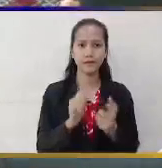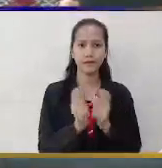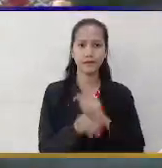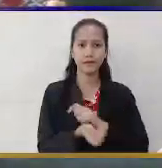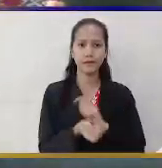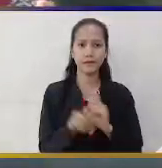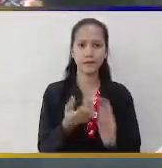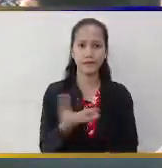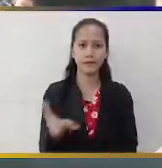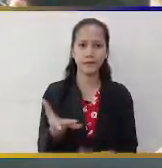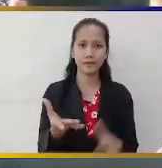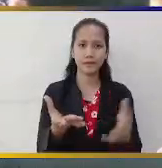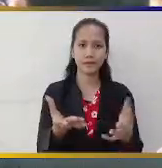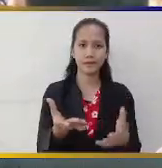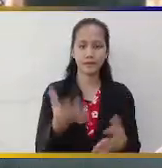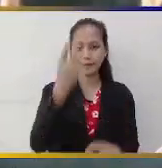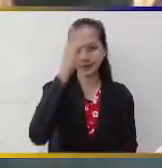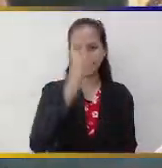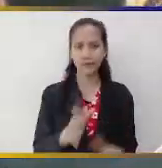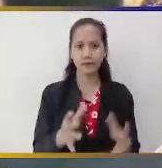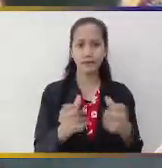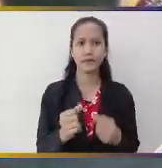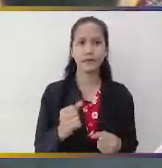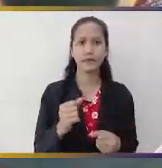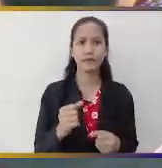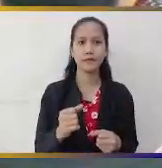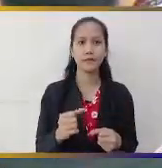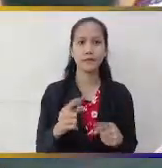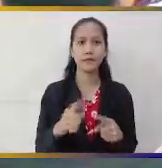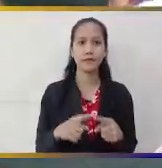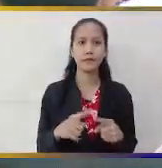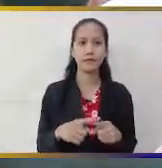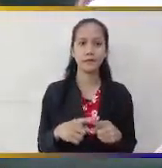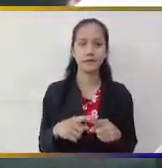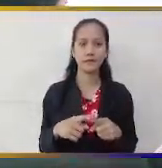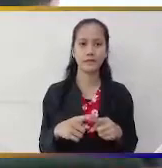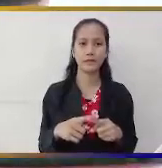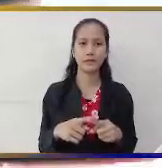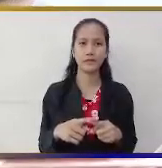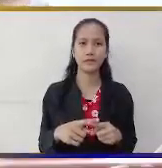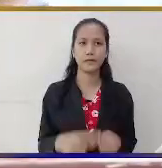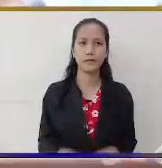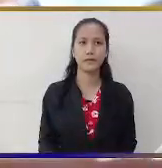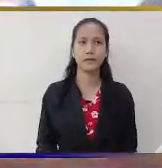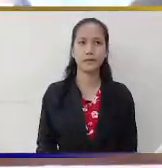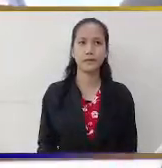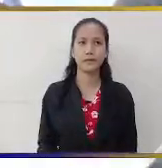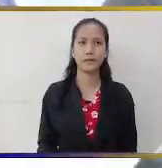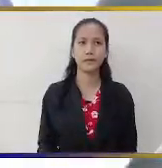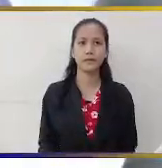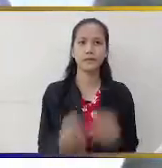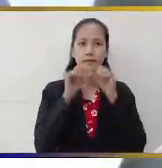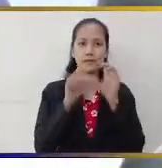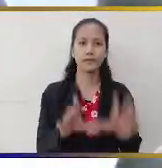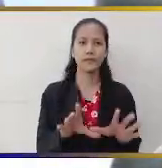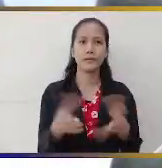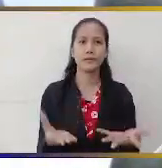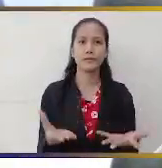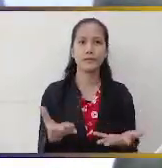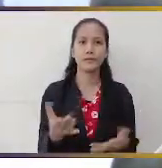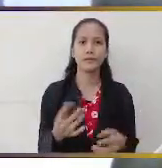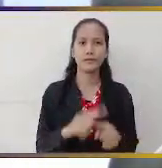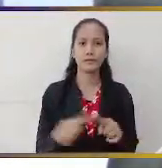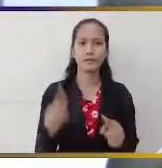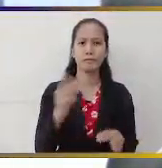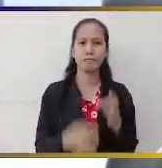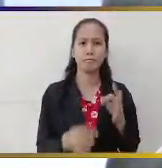wants to make something out of you, but if you're hanging on to that money, you're hanging on to your time, you're hanging on to your house is yours, if you're hanging on to